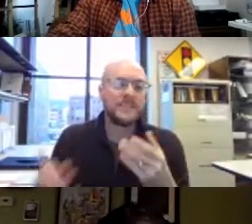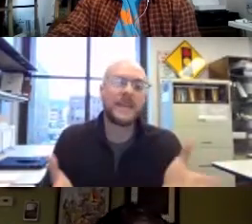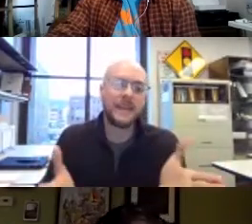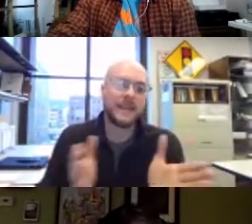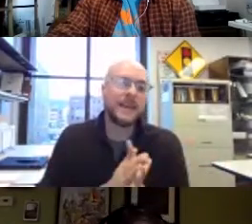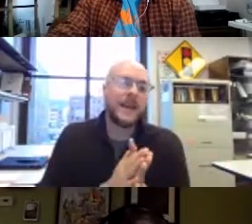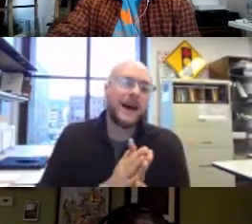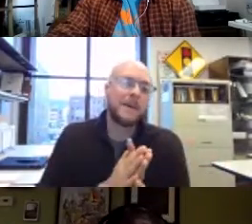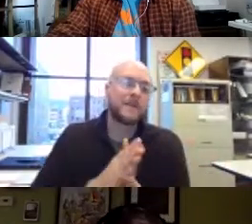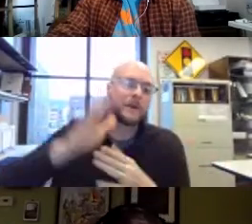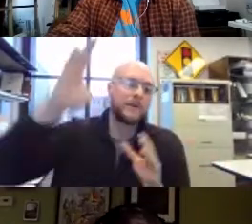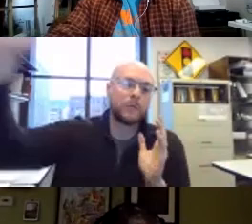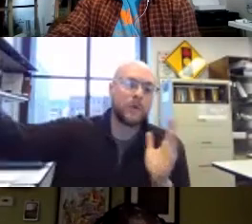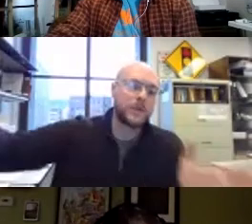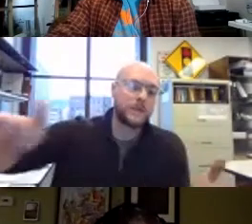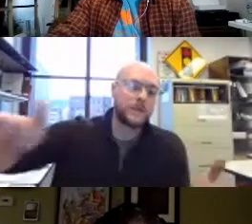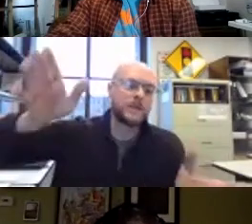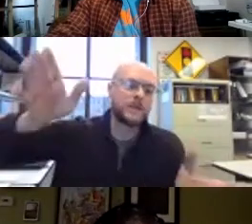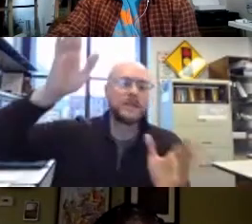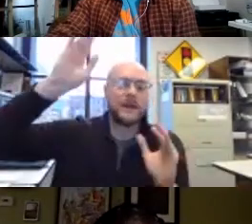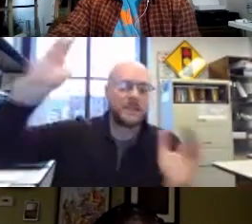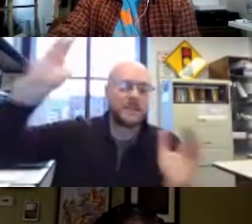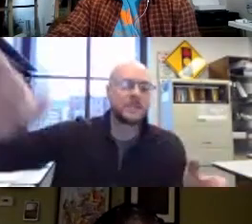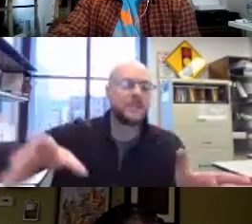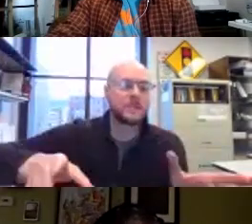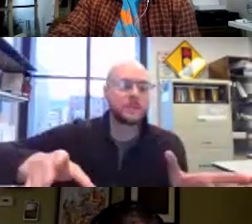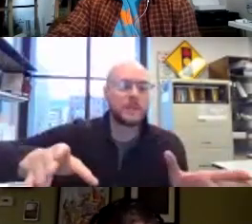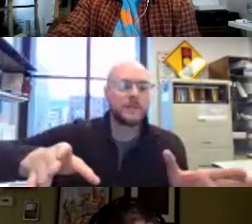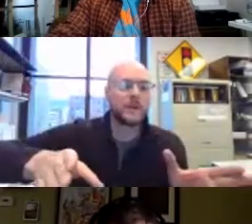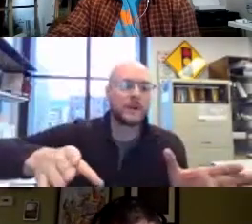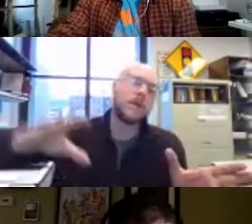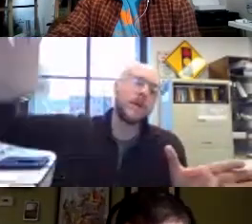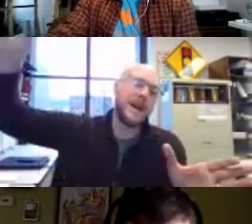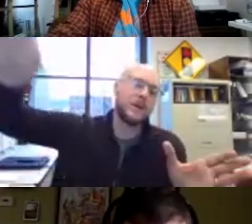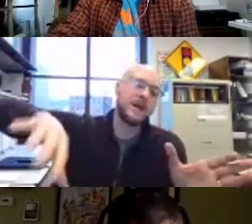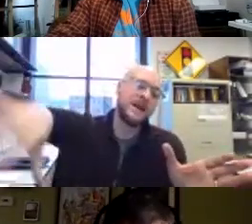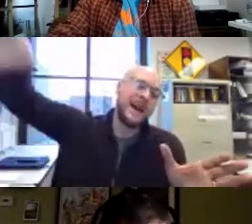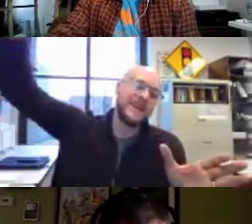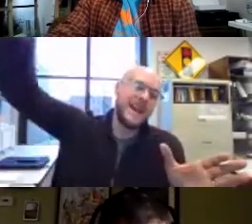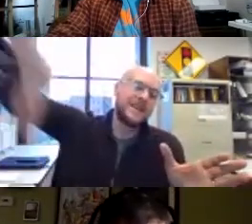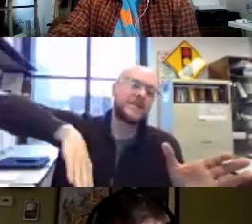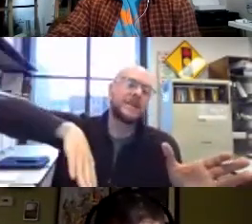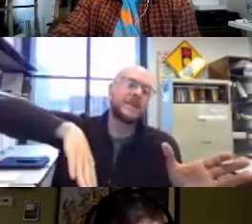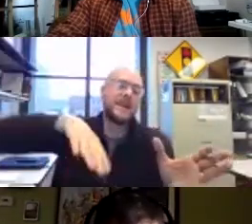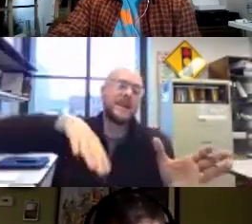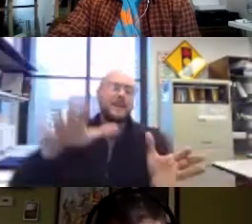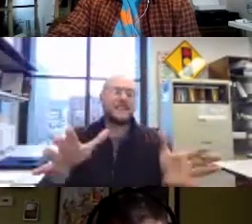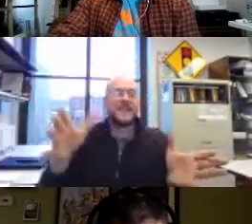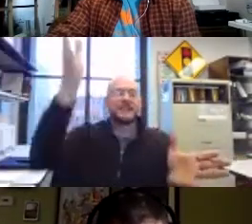we're investigating. So War Streets folks, Manchester folks are probably familiar with how